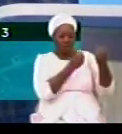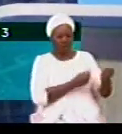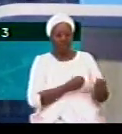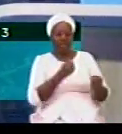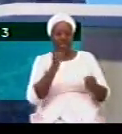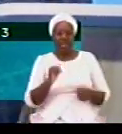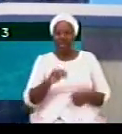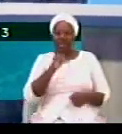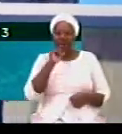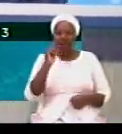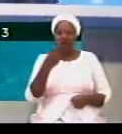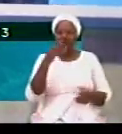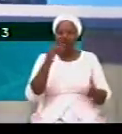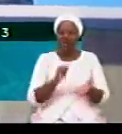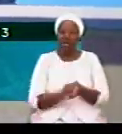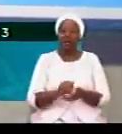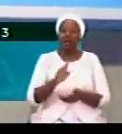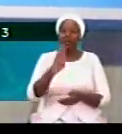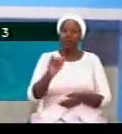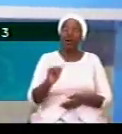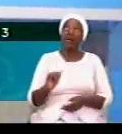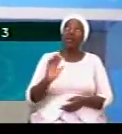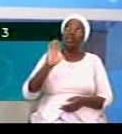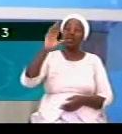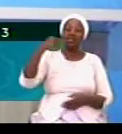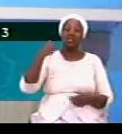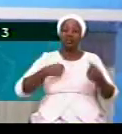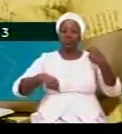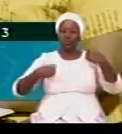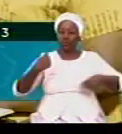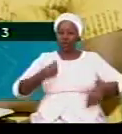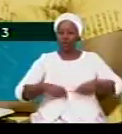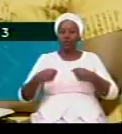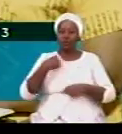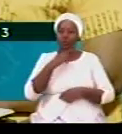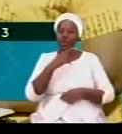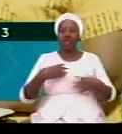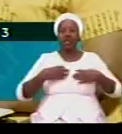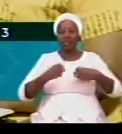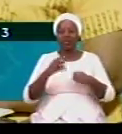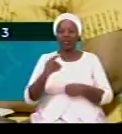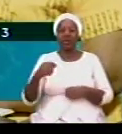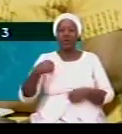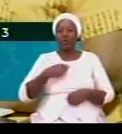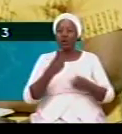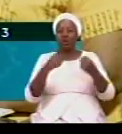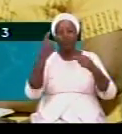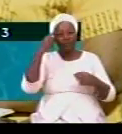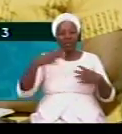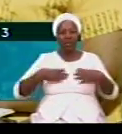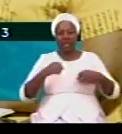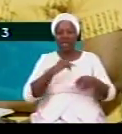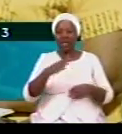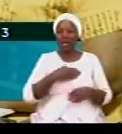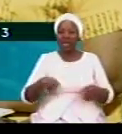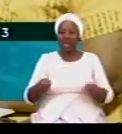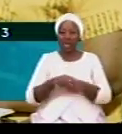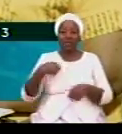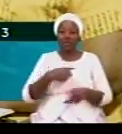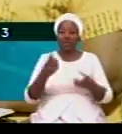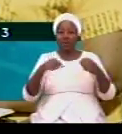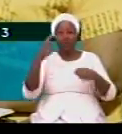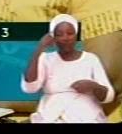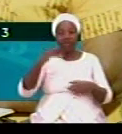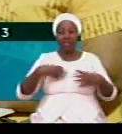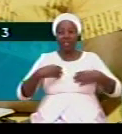stripes we're healed. We're coming for healing, and as we come for the healing, we come confidently and boldly. It